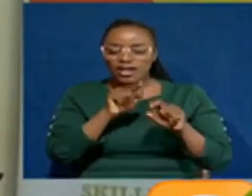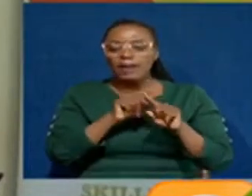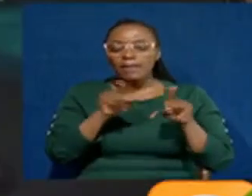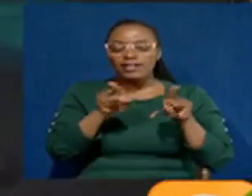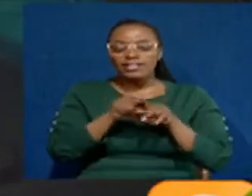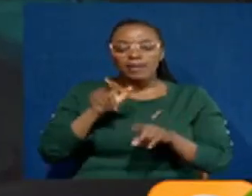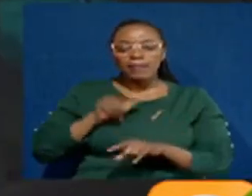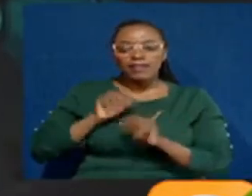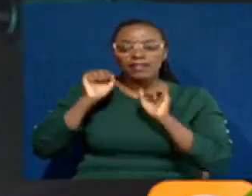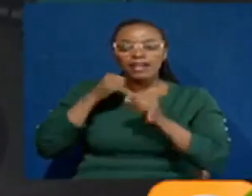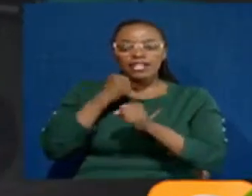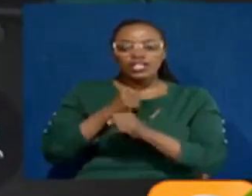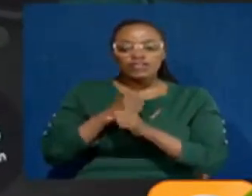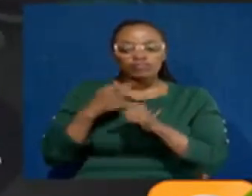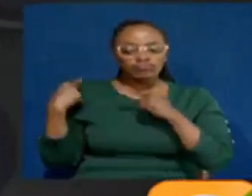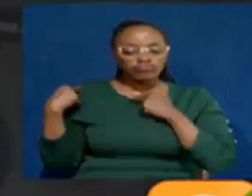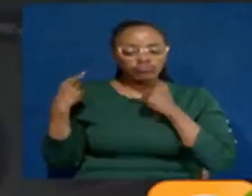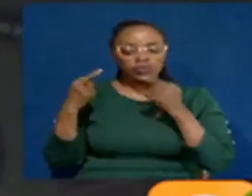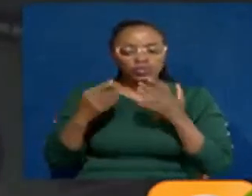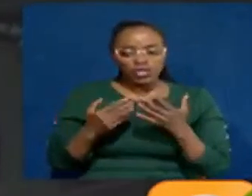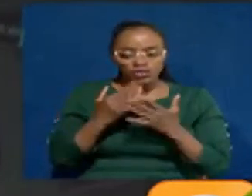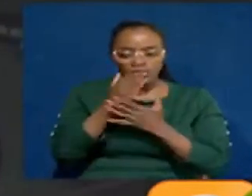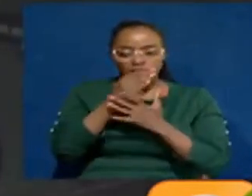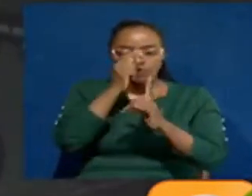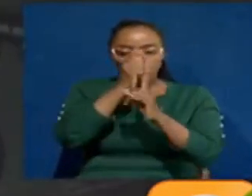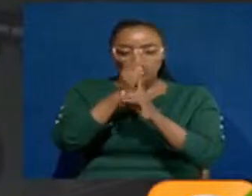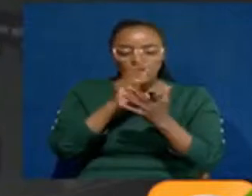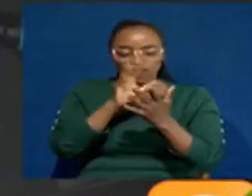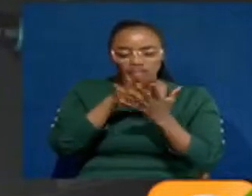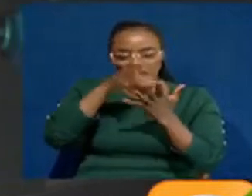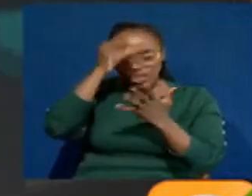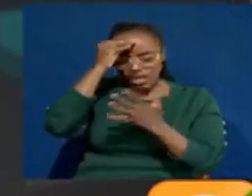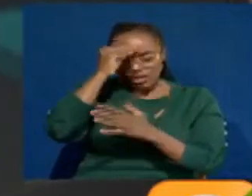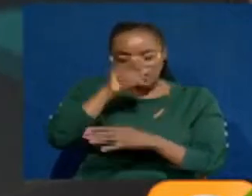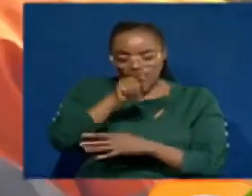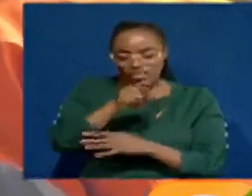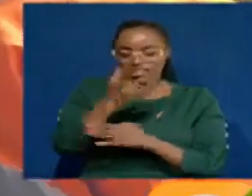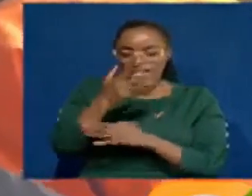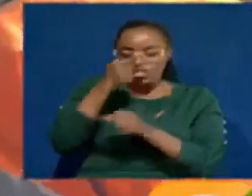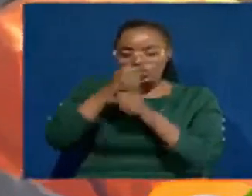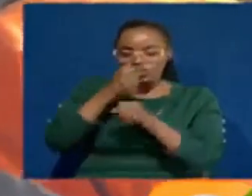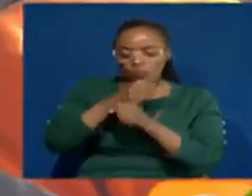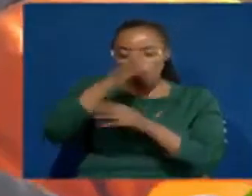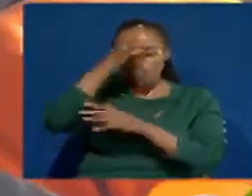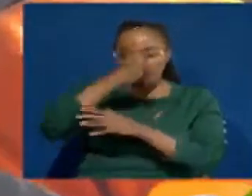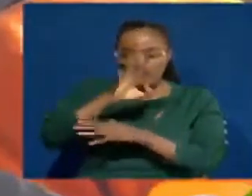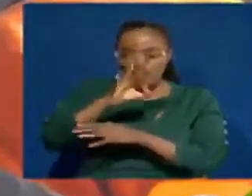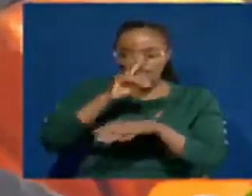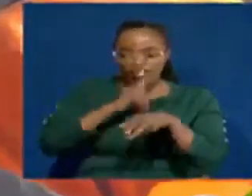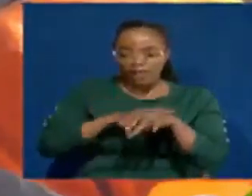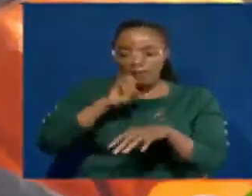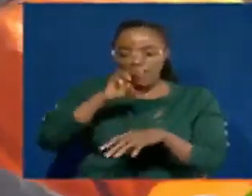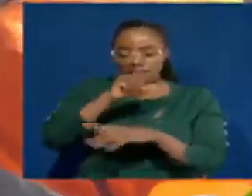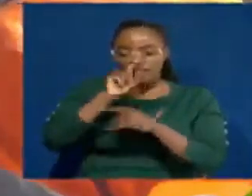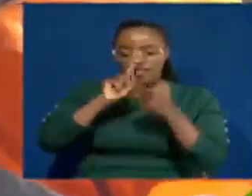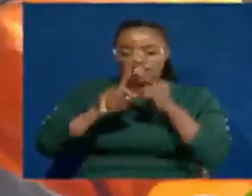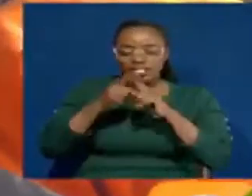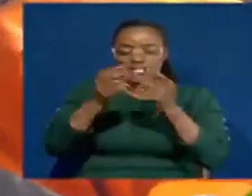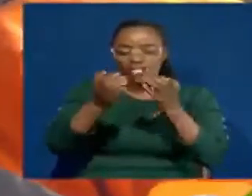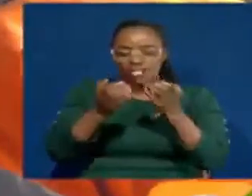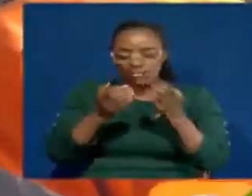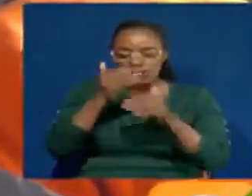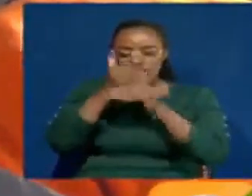do it. So far, some Toolkit graduates have landed welding jobs in France, as MIG welding is now the standard requirement